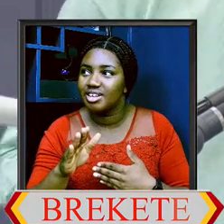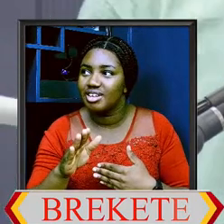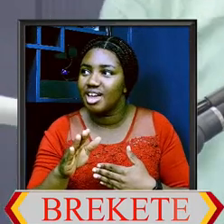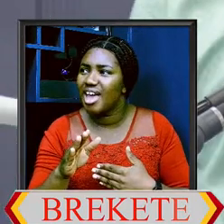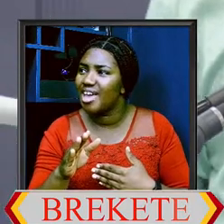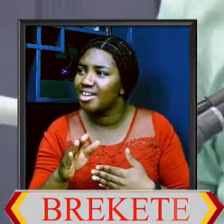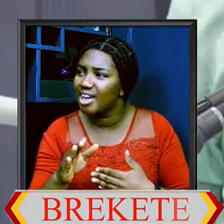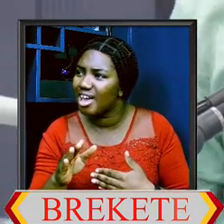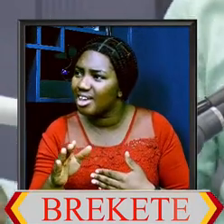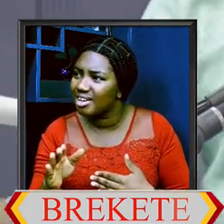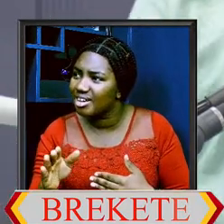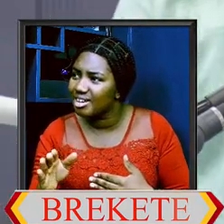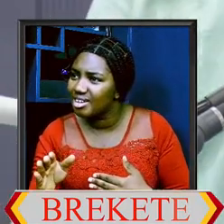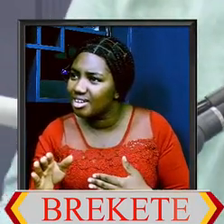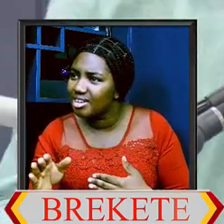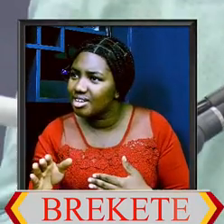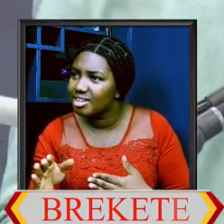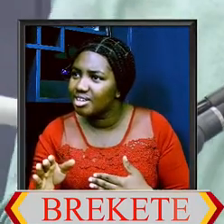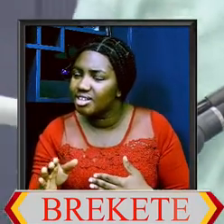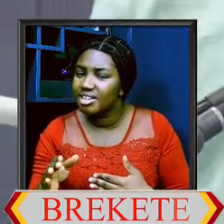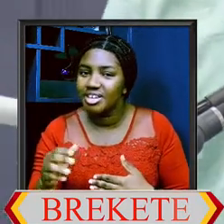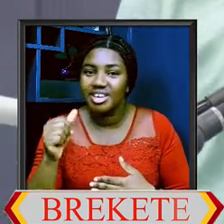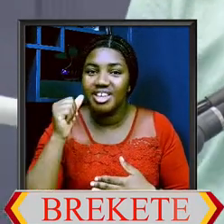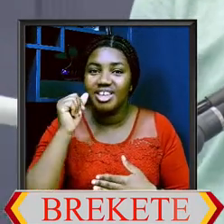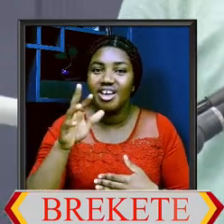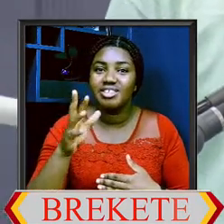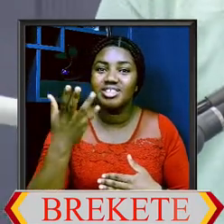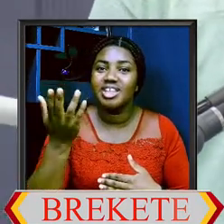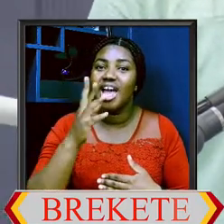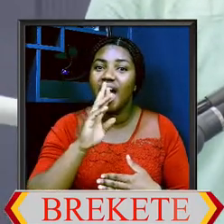president so pray for boys